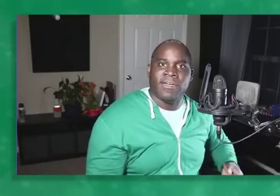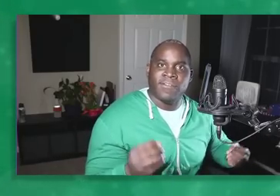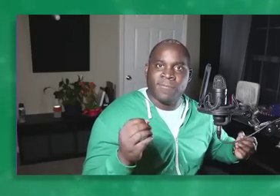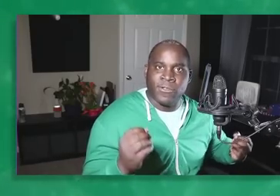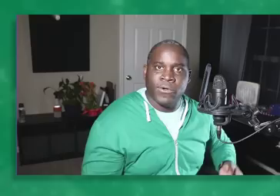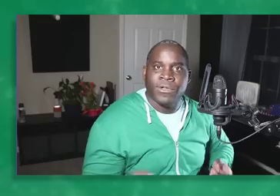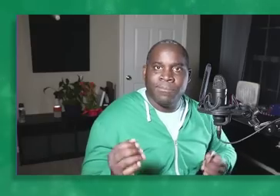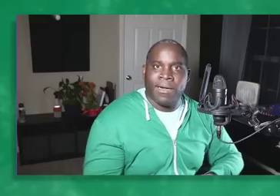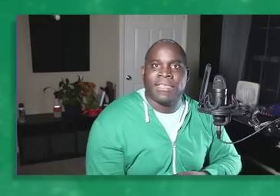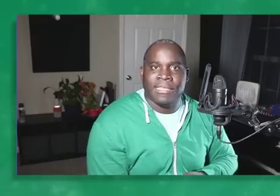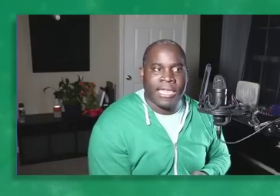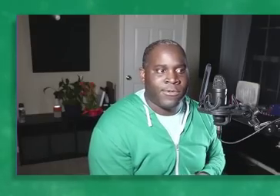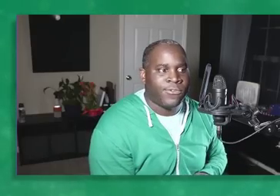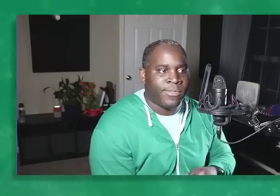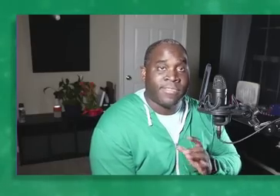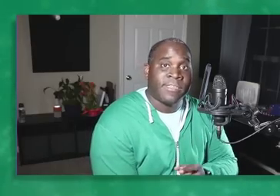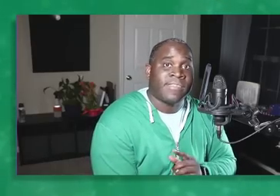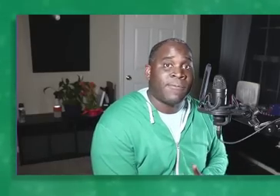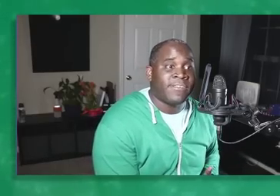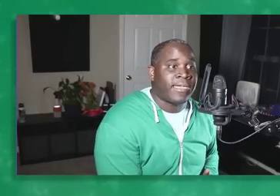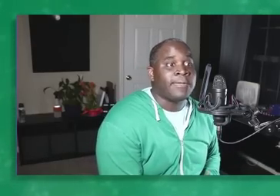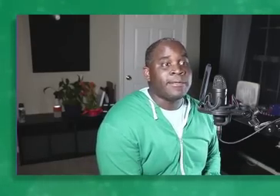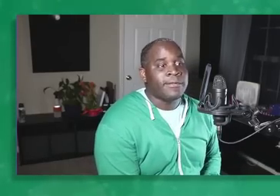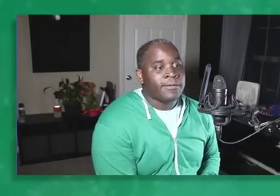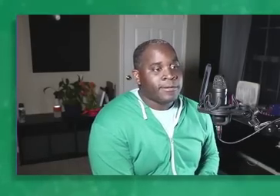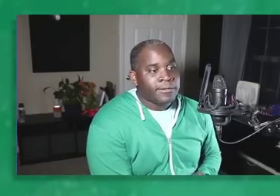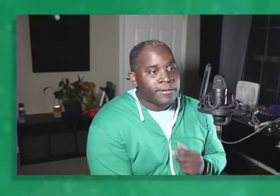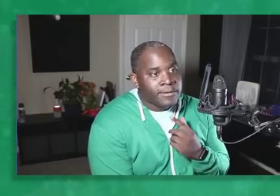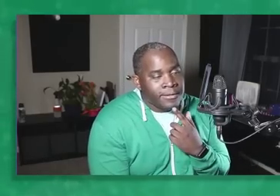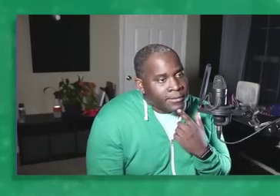importance of good body language with the things that we say.